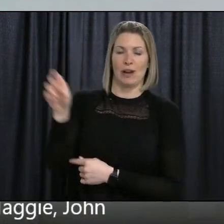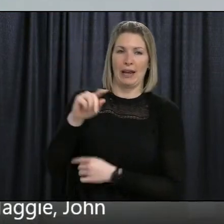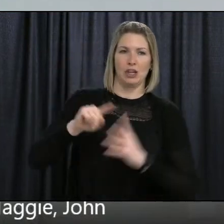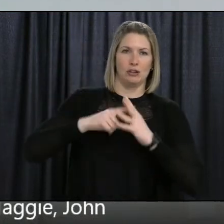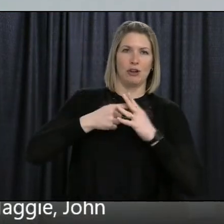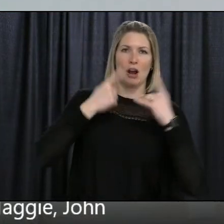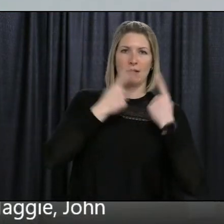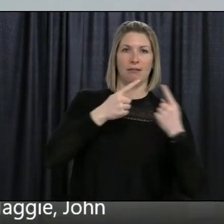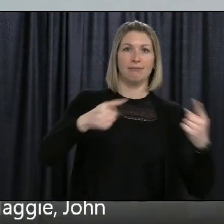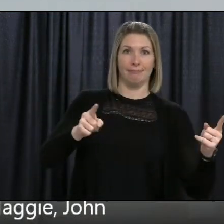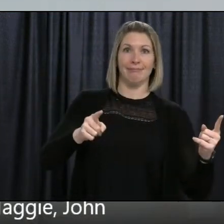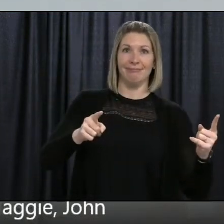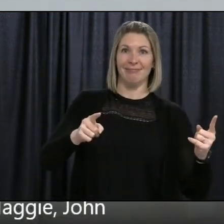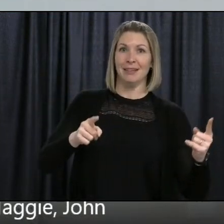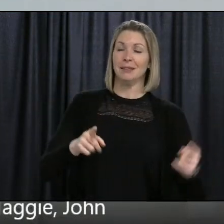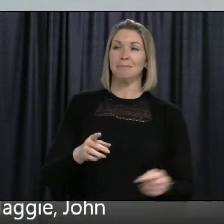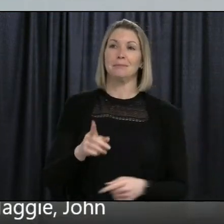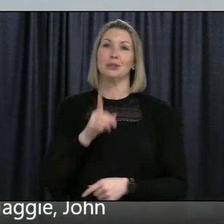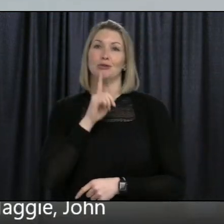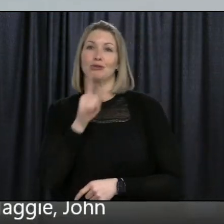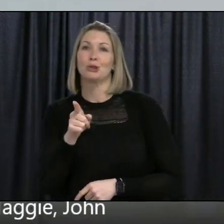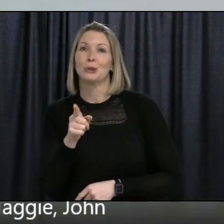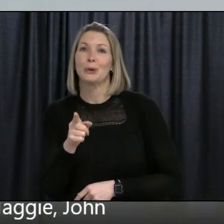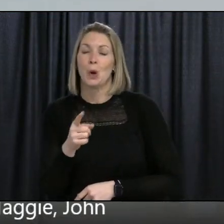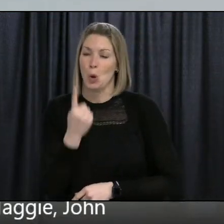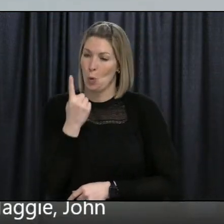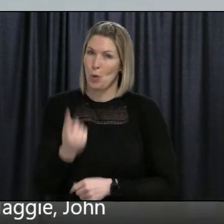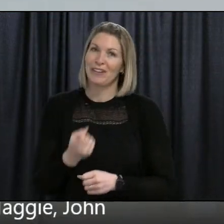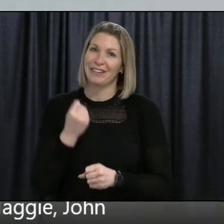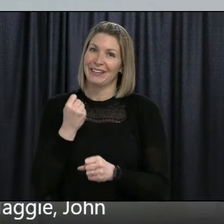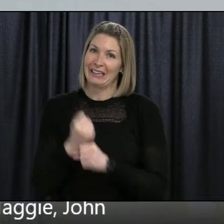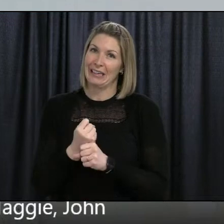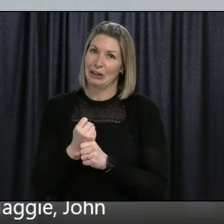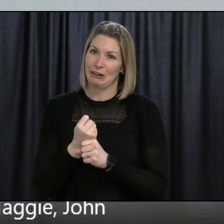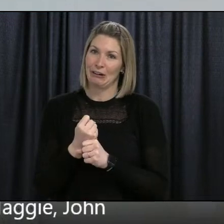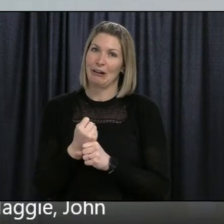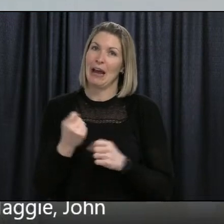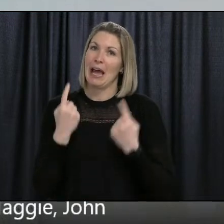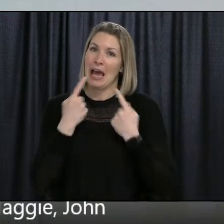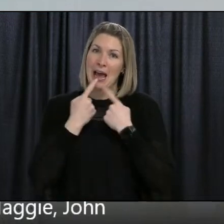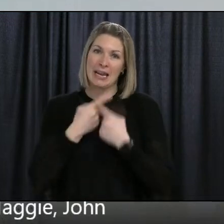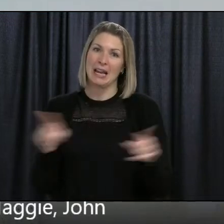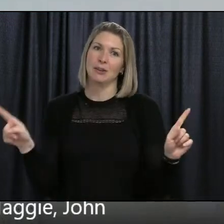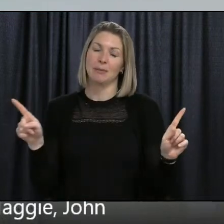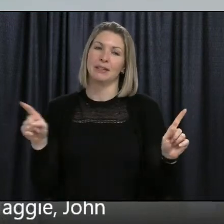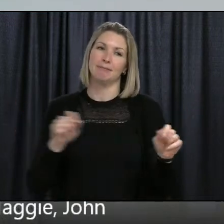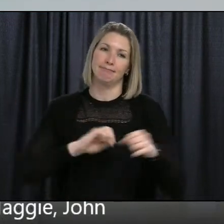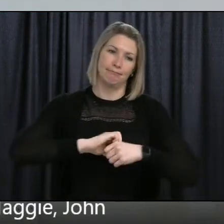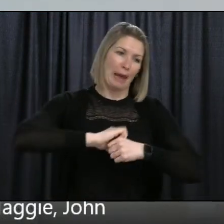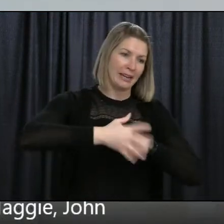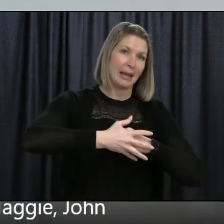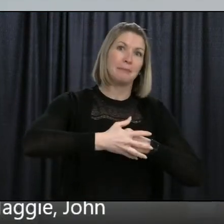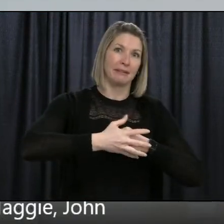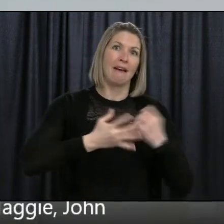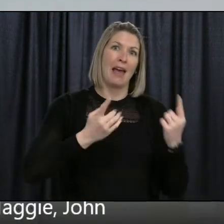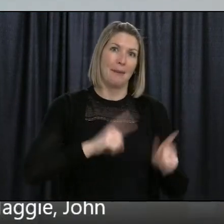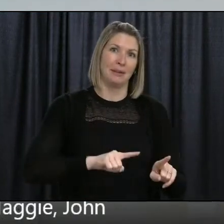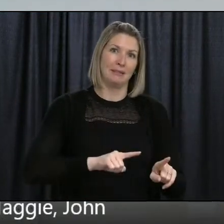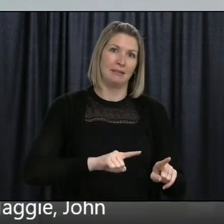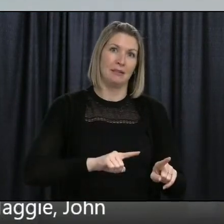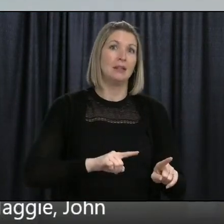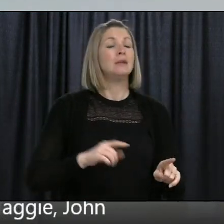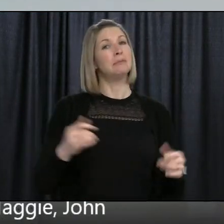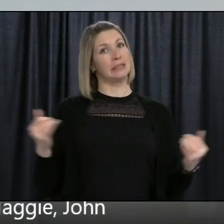different clocks, but you're right, it's not far off the year since the declaration of a pandemic. But it is a positive day.